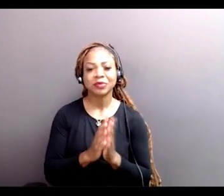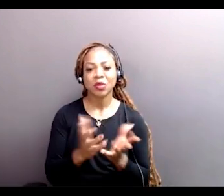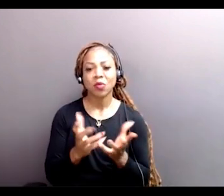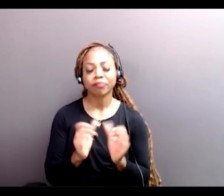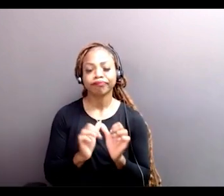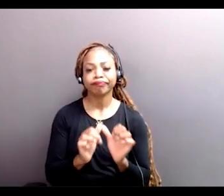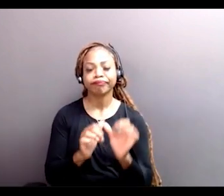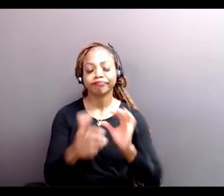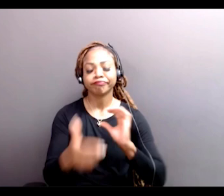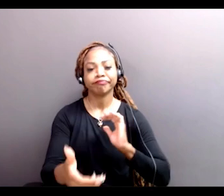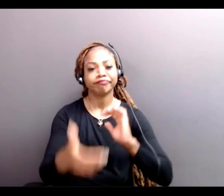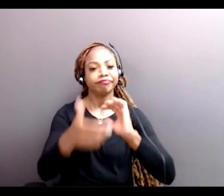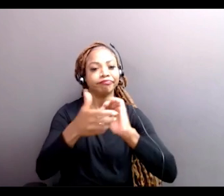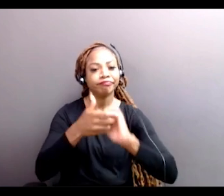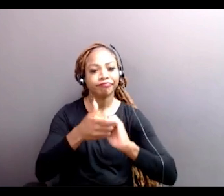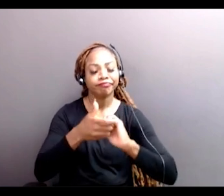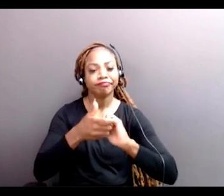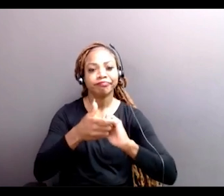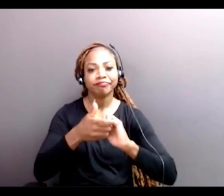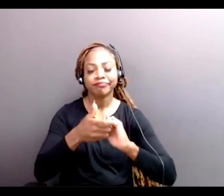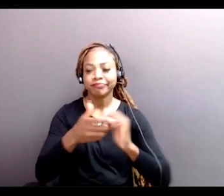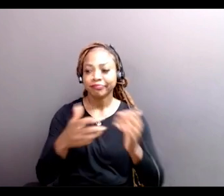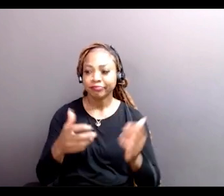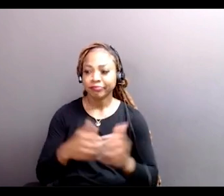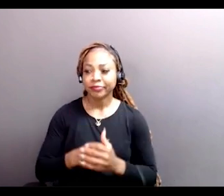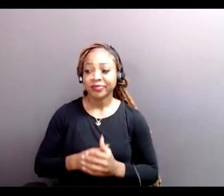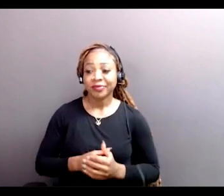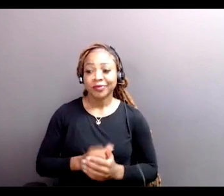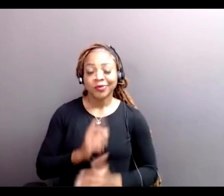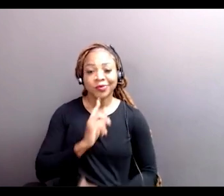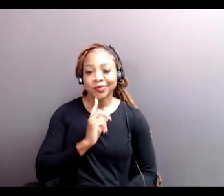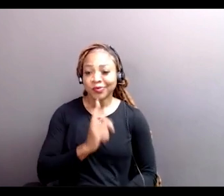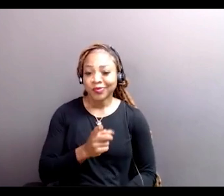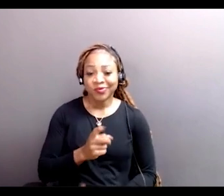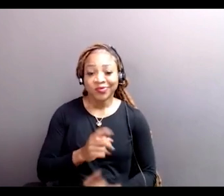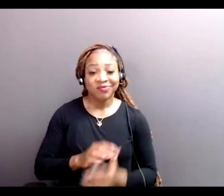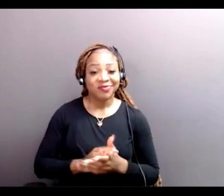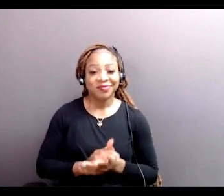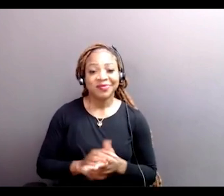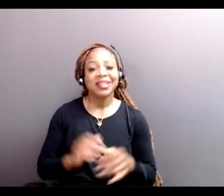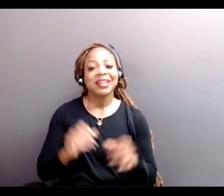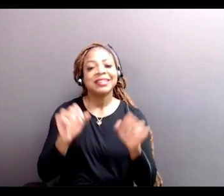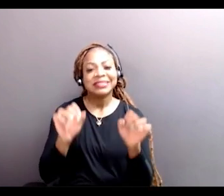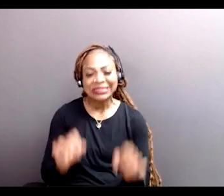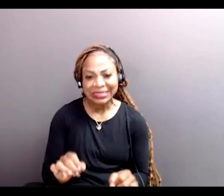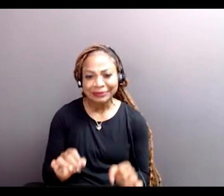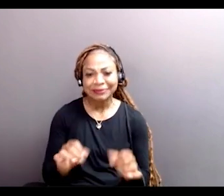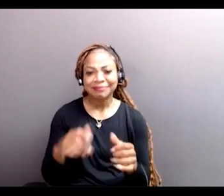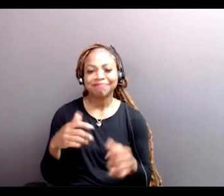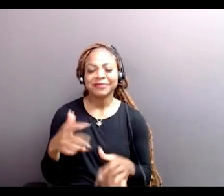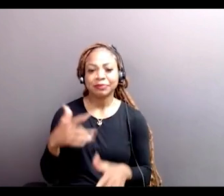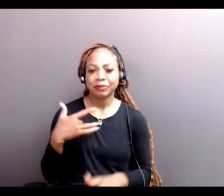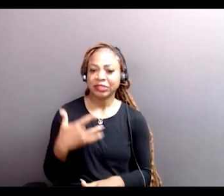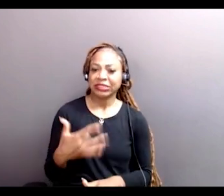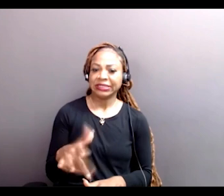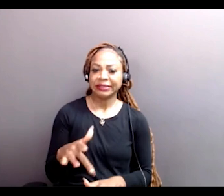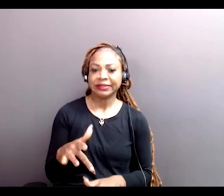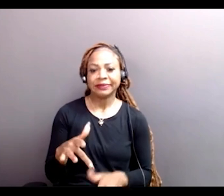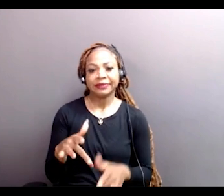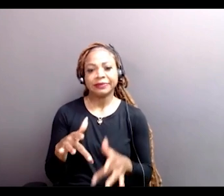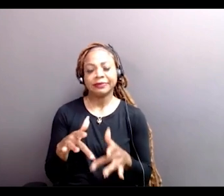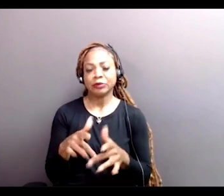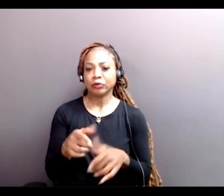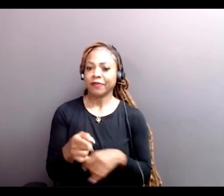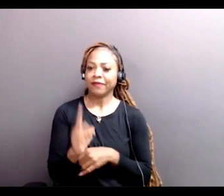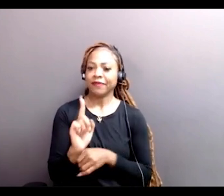you. Again, this is really can be contentious language, but please work with